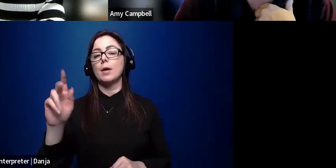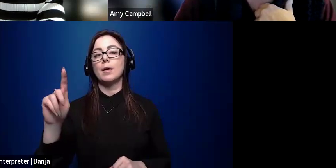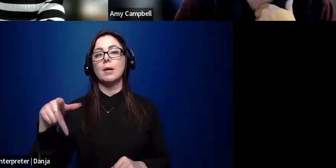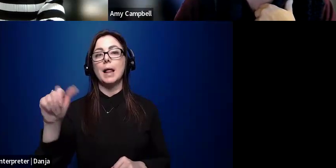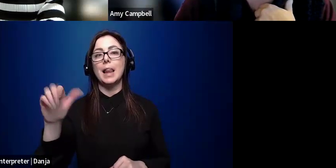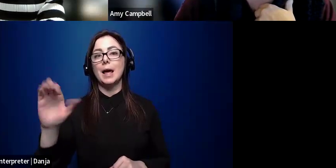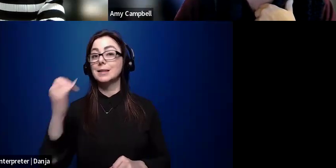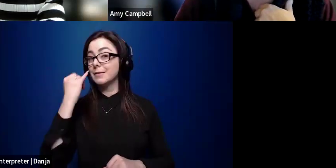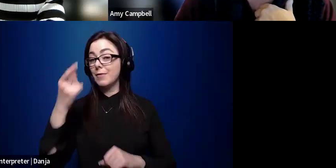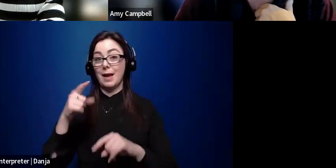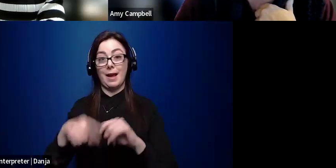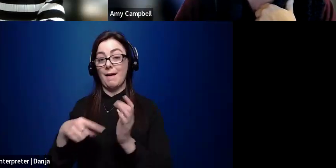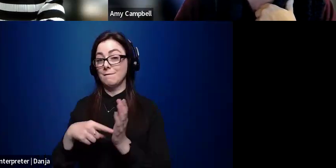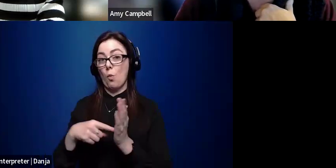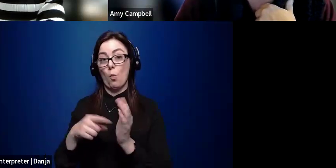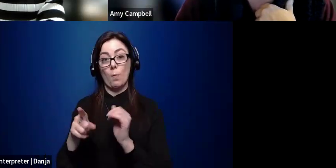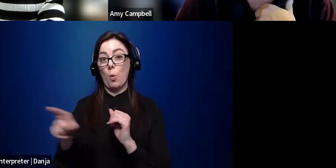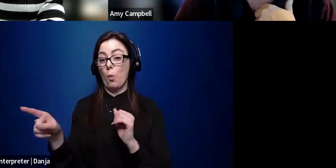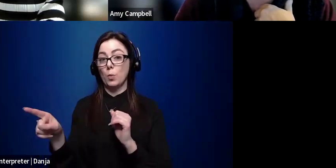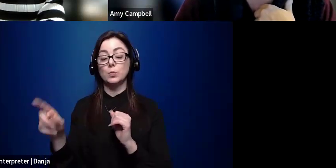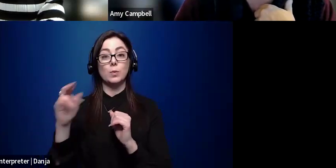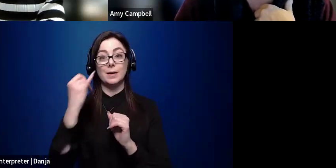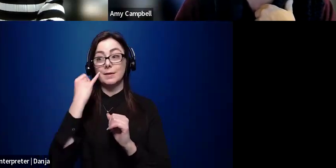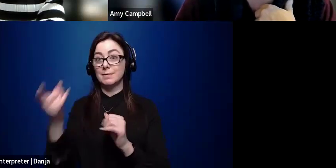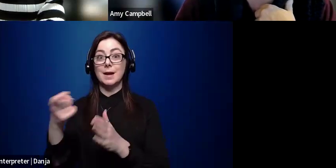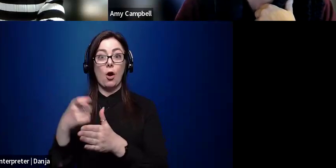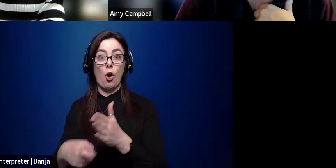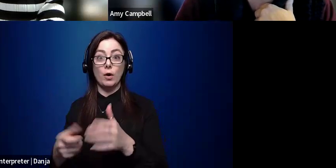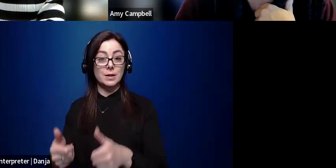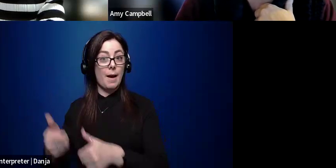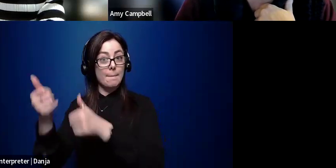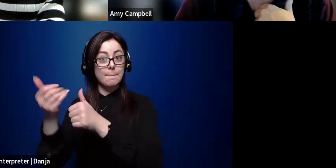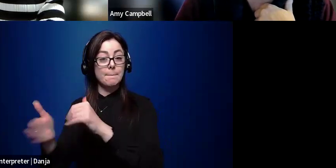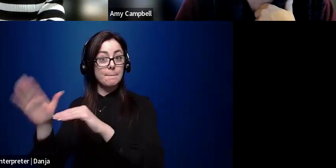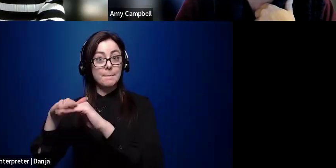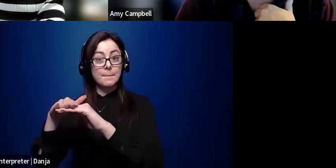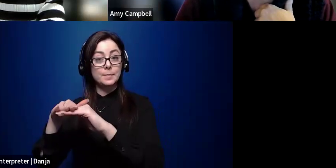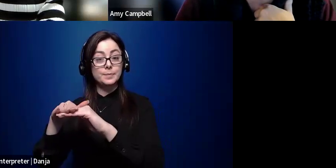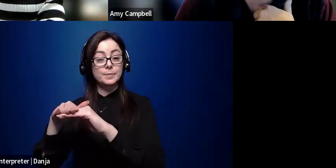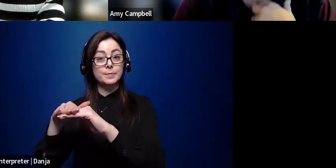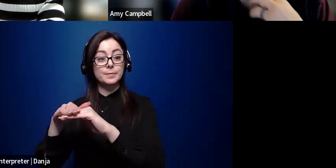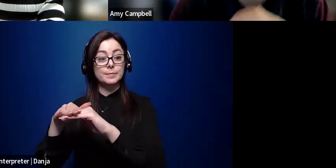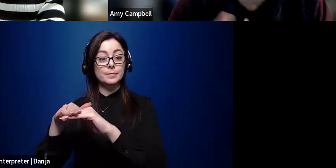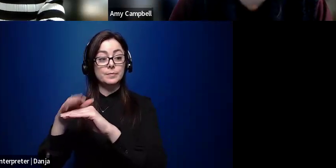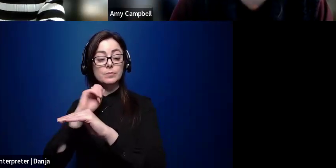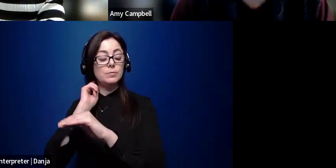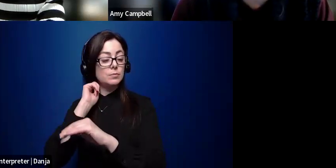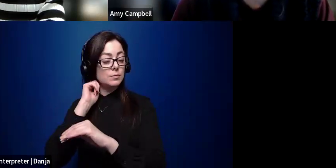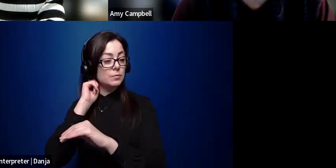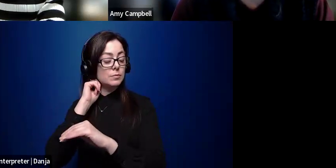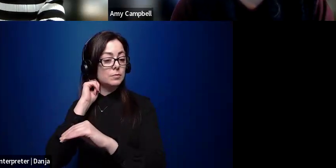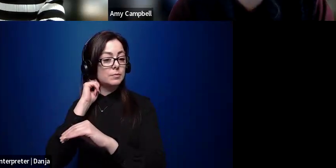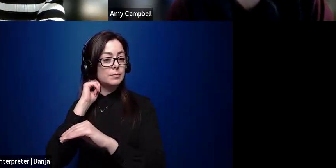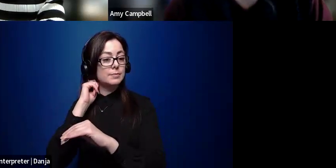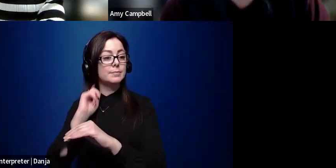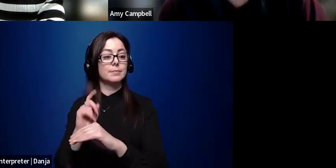if they can't afford those, or if the cost of that goes up and they're on these low pay, they're not